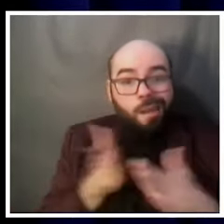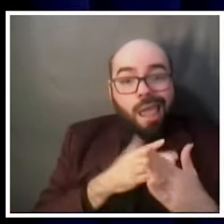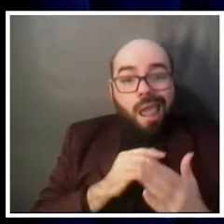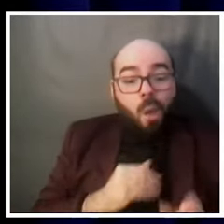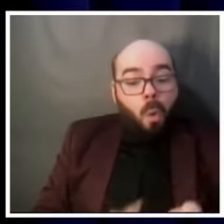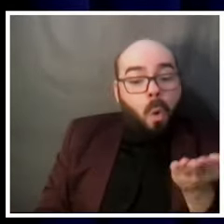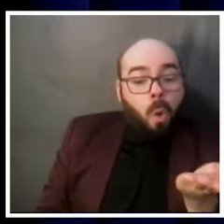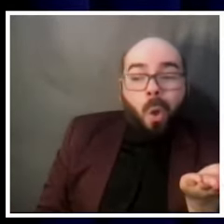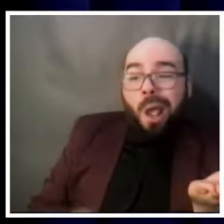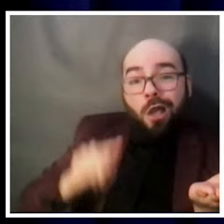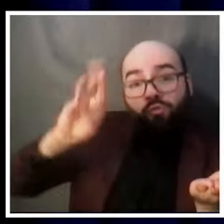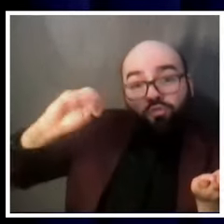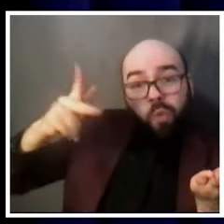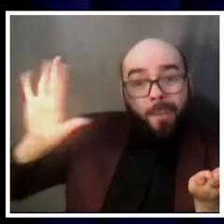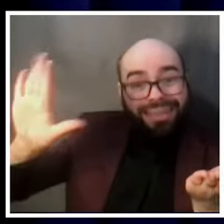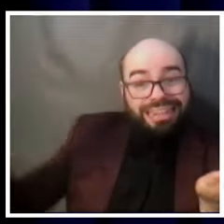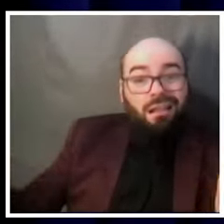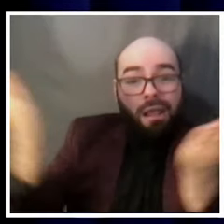Possibly.